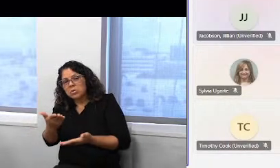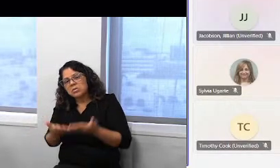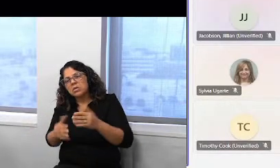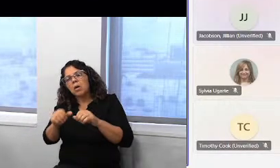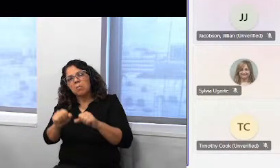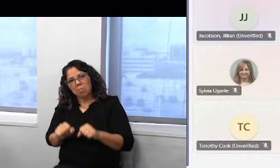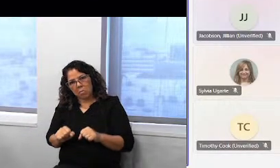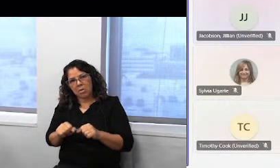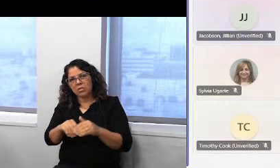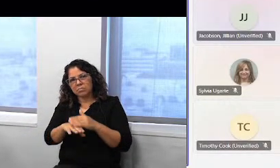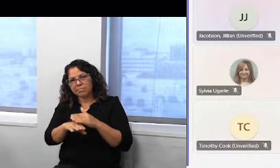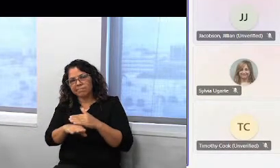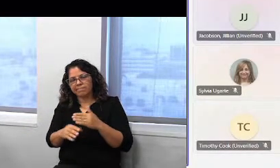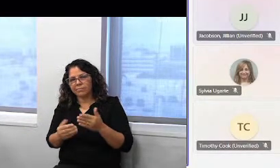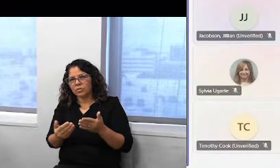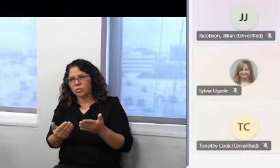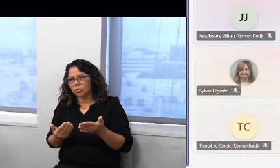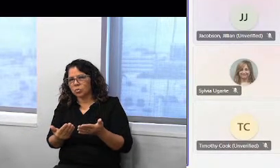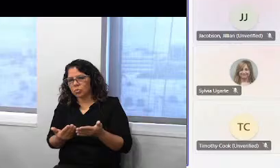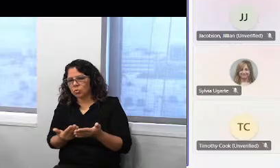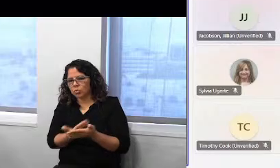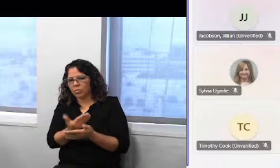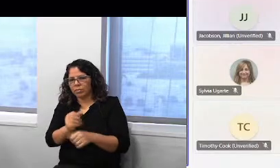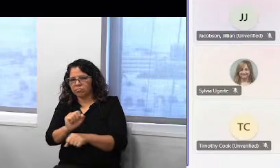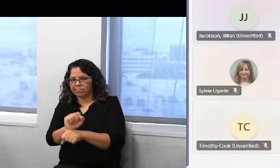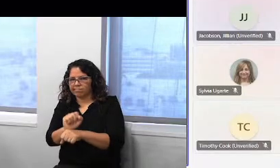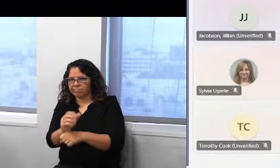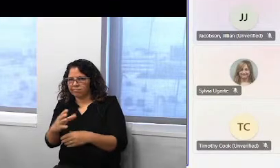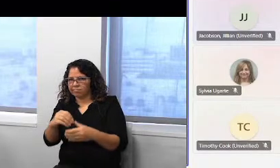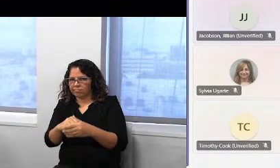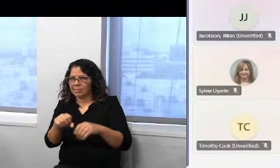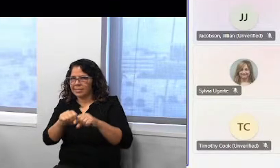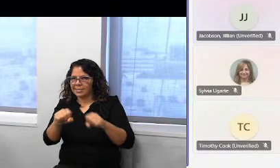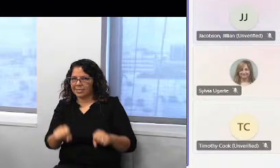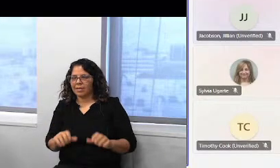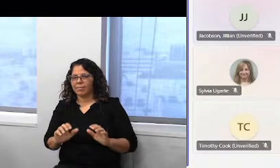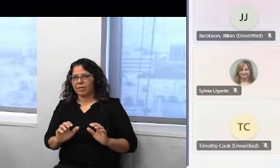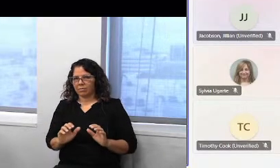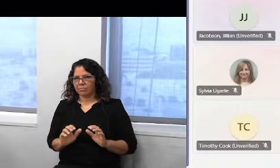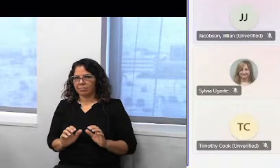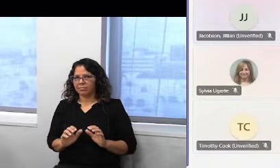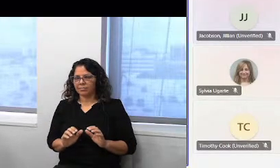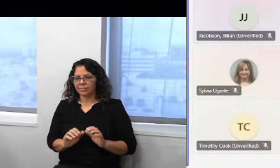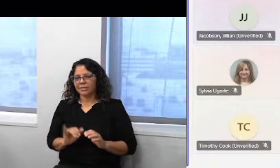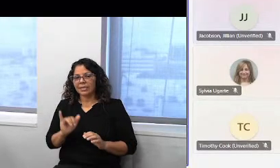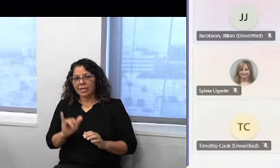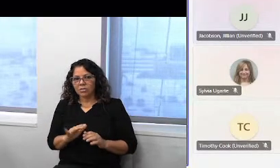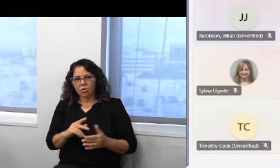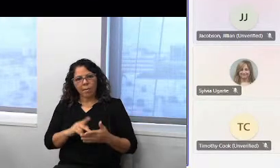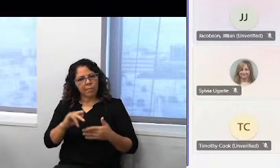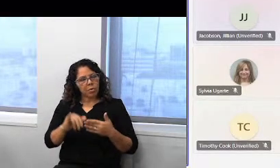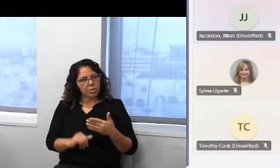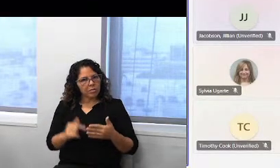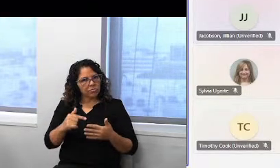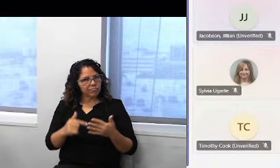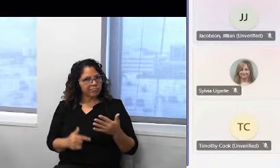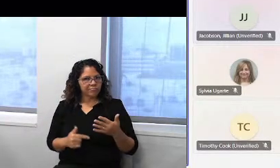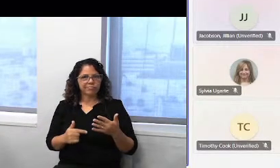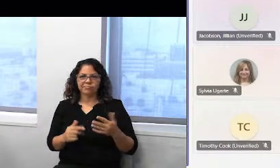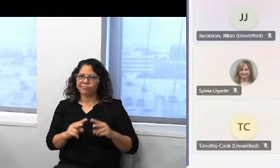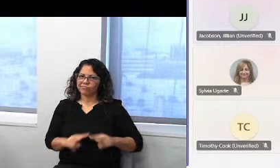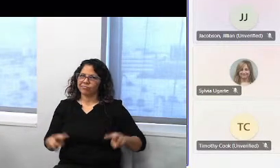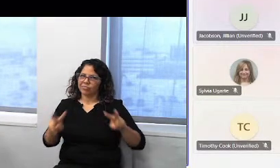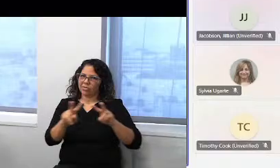the system for these projects. So it's I'll call it multi-value type of project. So that those are included in the overall